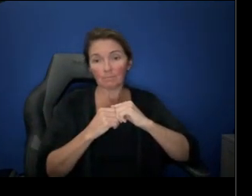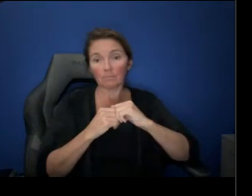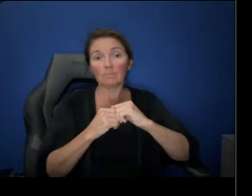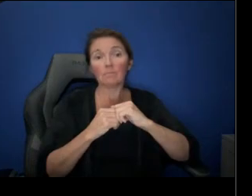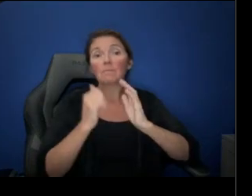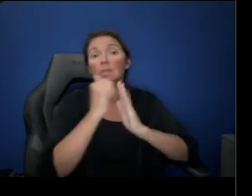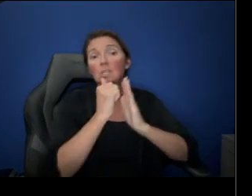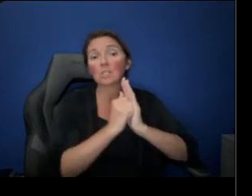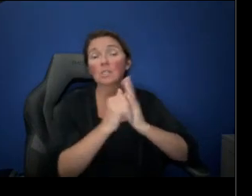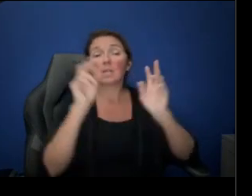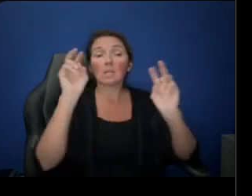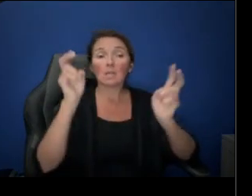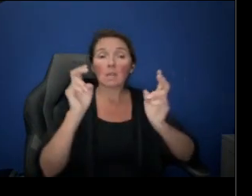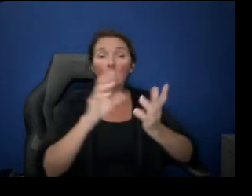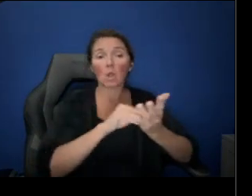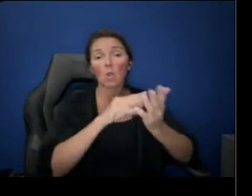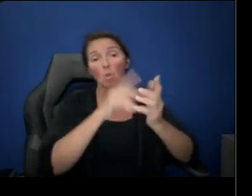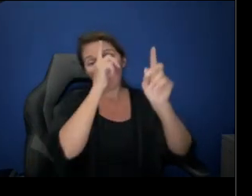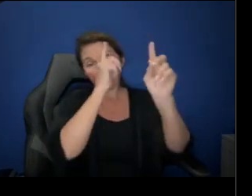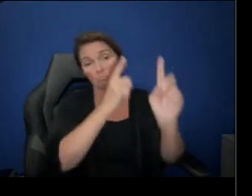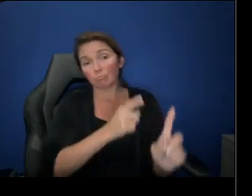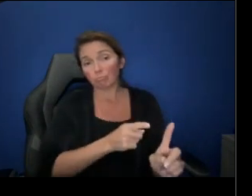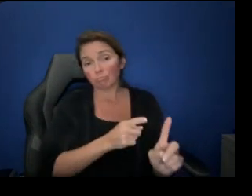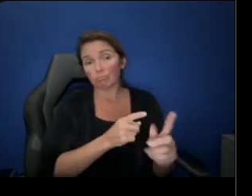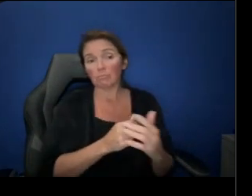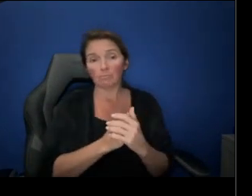Agenda, topics, and learning objectives.